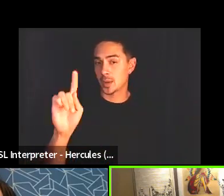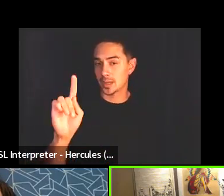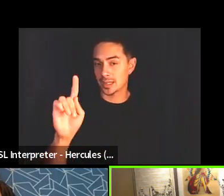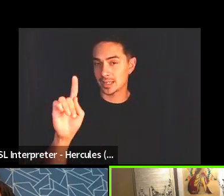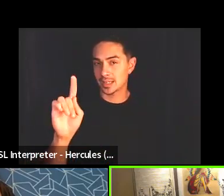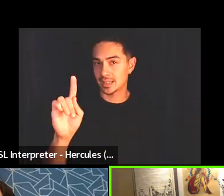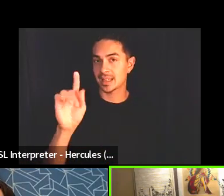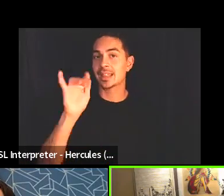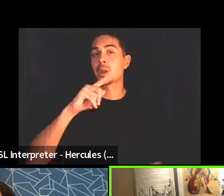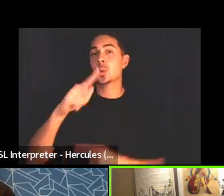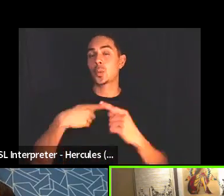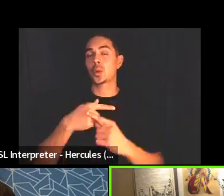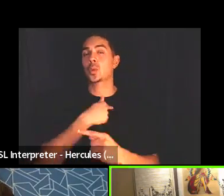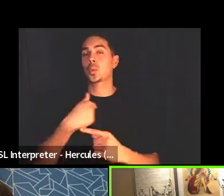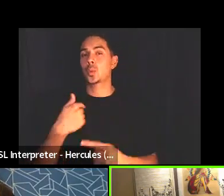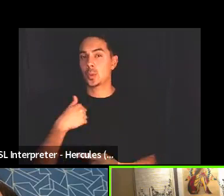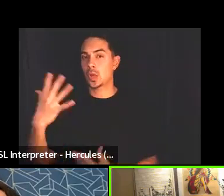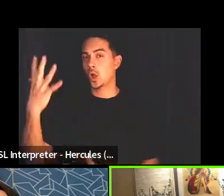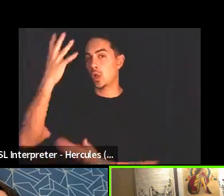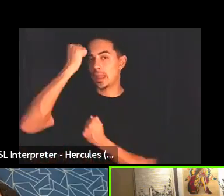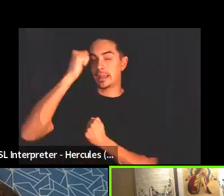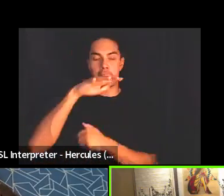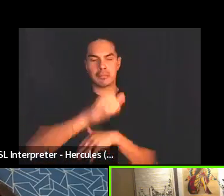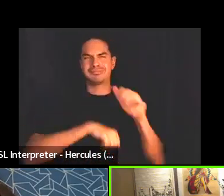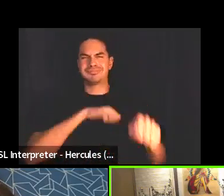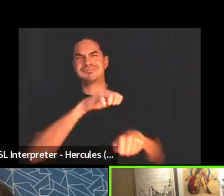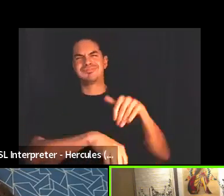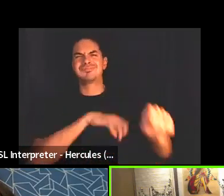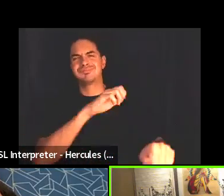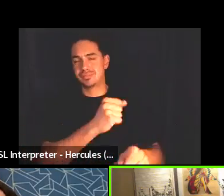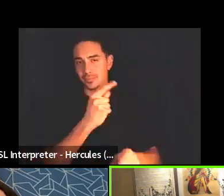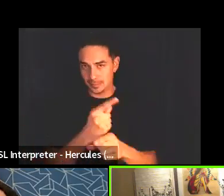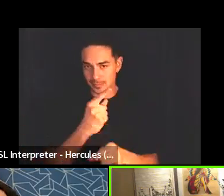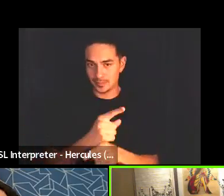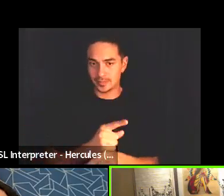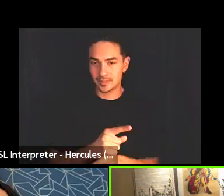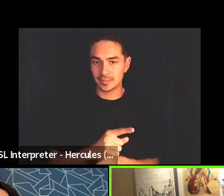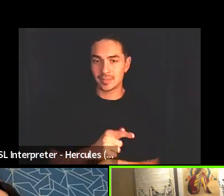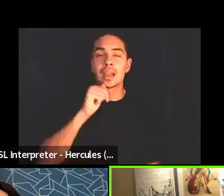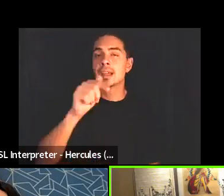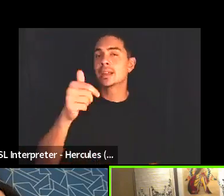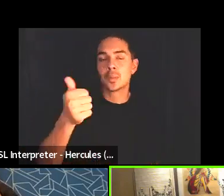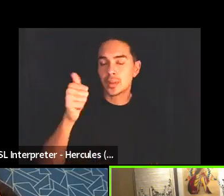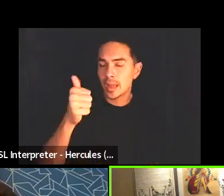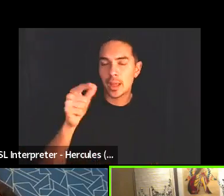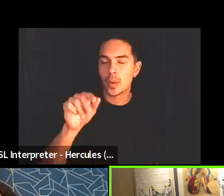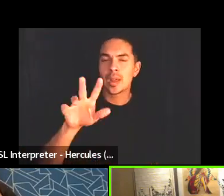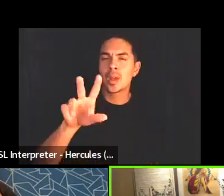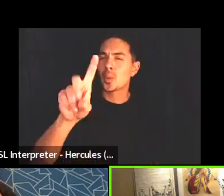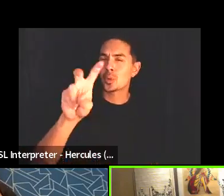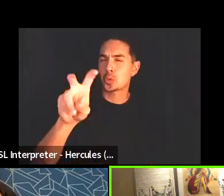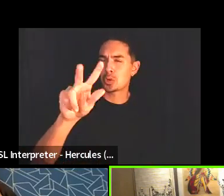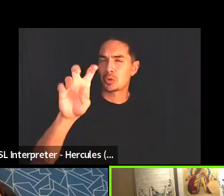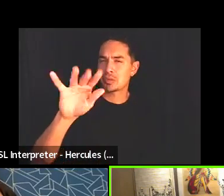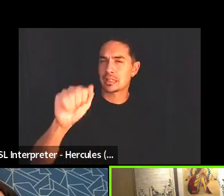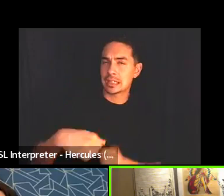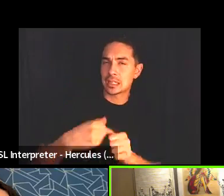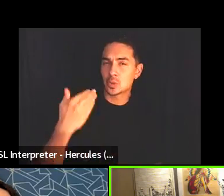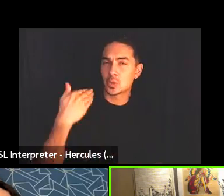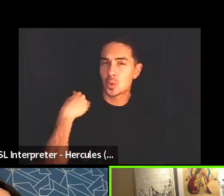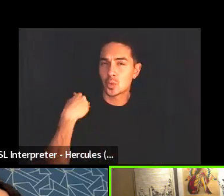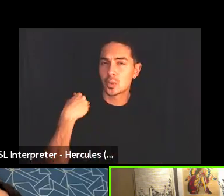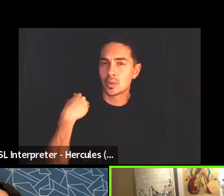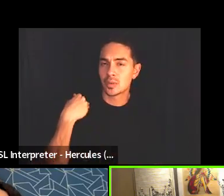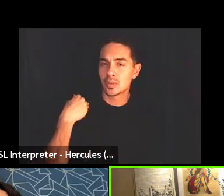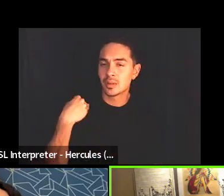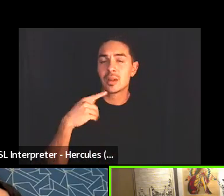1491, not 100 years ago, that's like hundreds, centuries ago. And they have created these spaces to